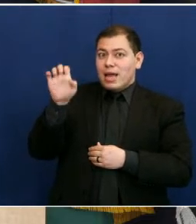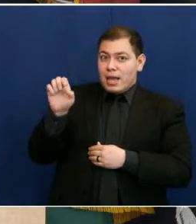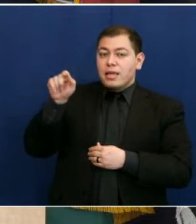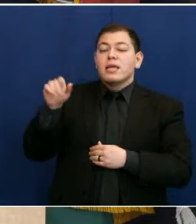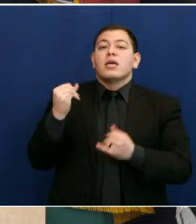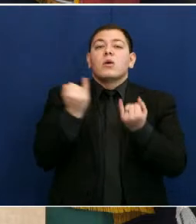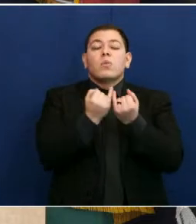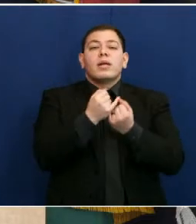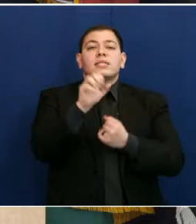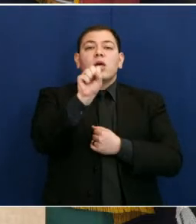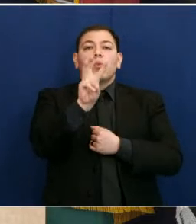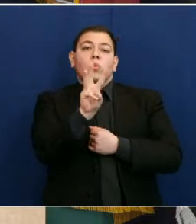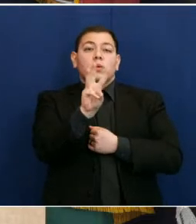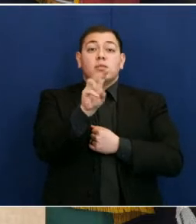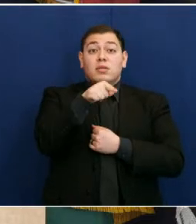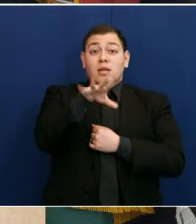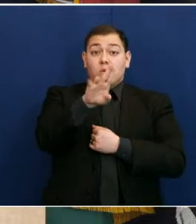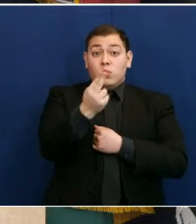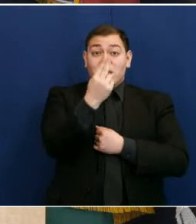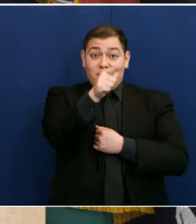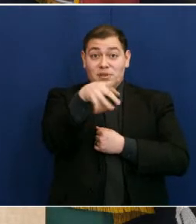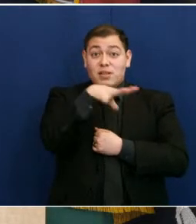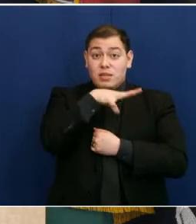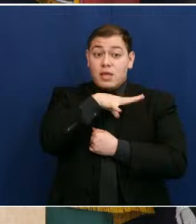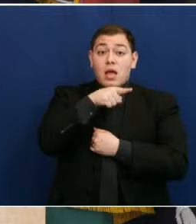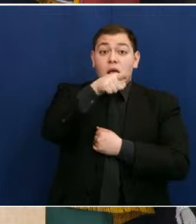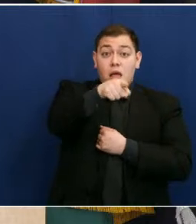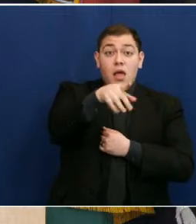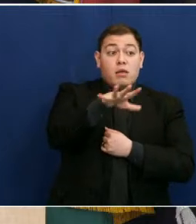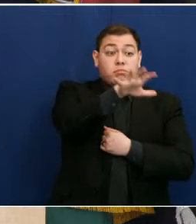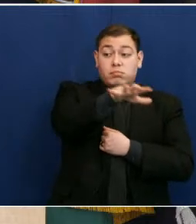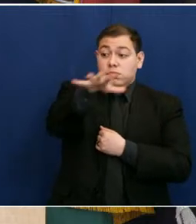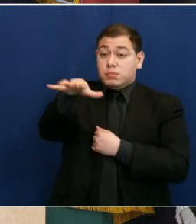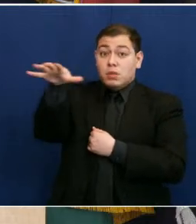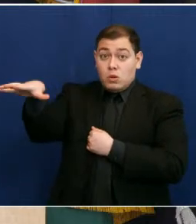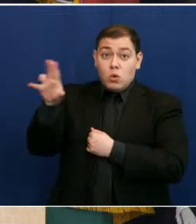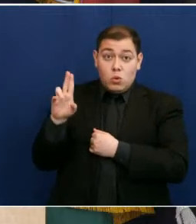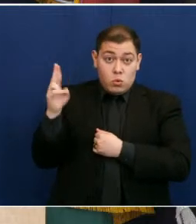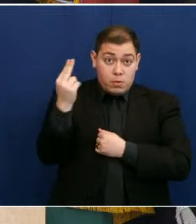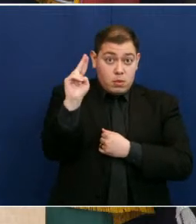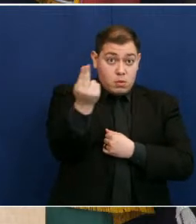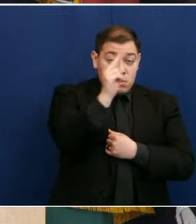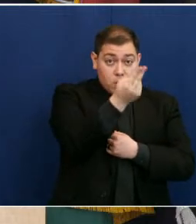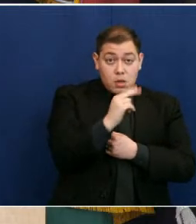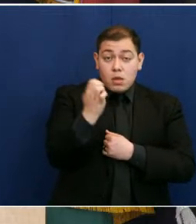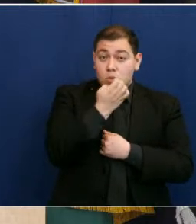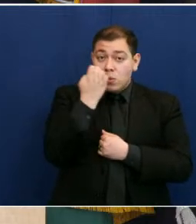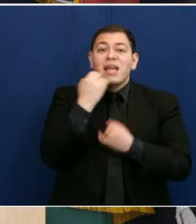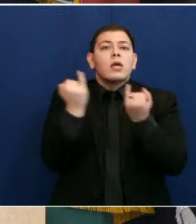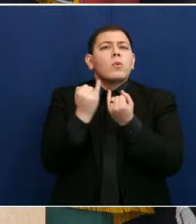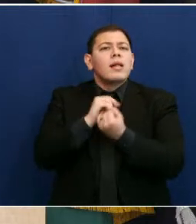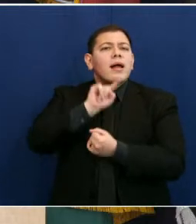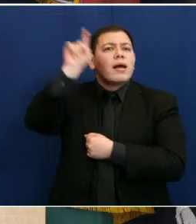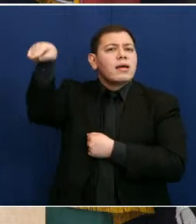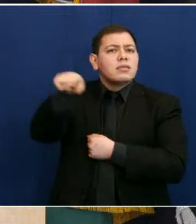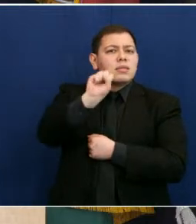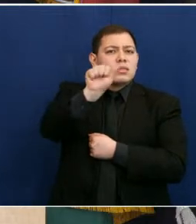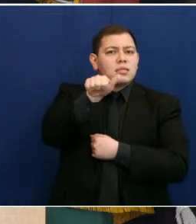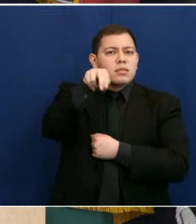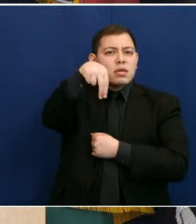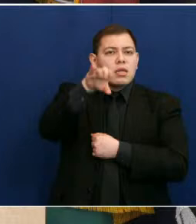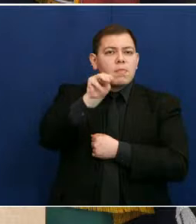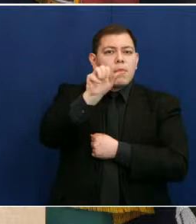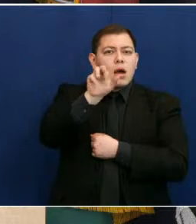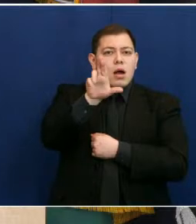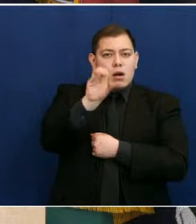College y la San Diego Community College District, con las diferentes escuelas. San Marcos también hemos tenido participación con ellos.